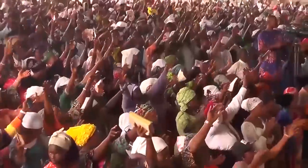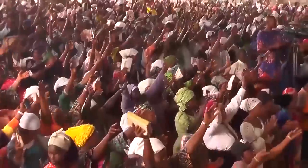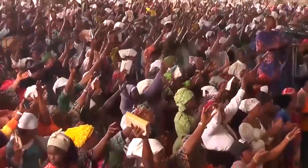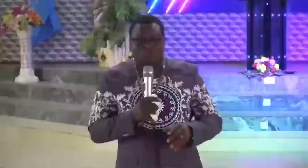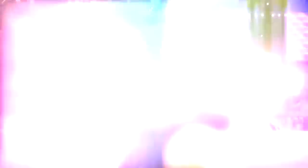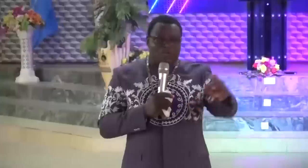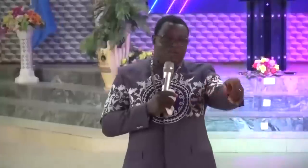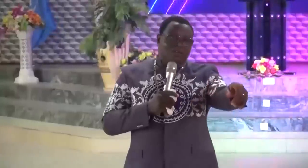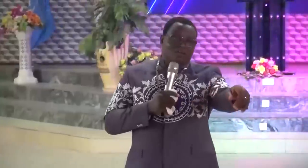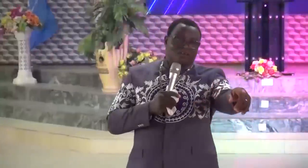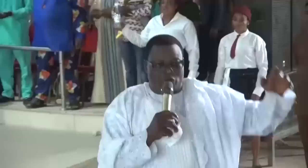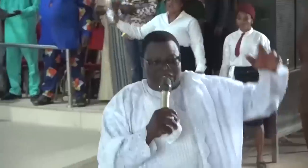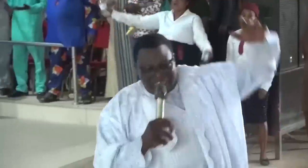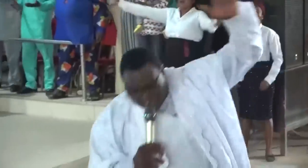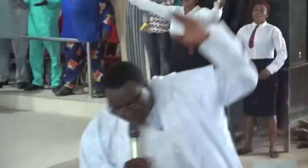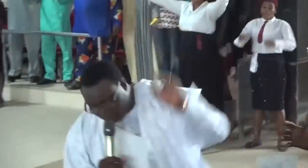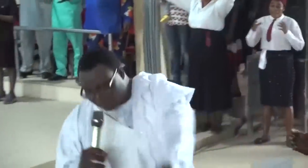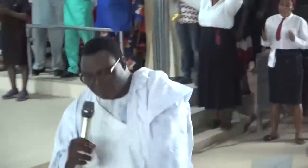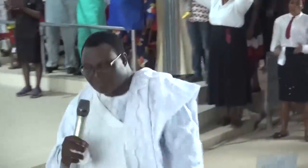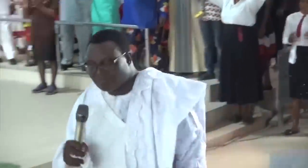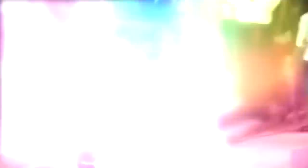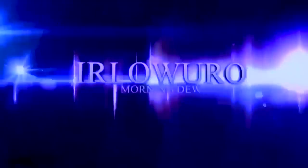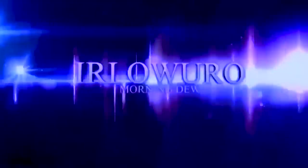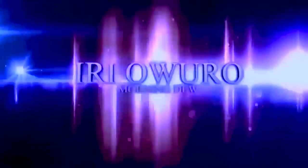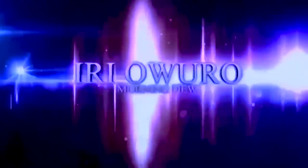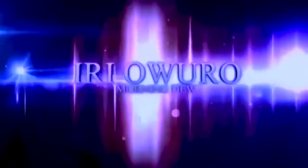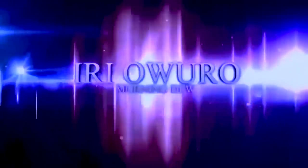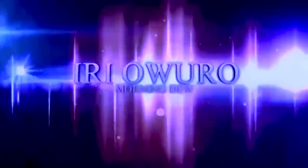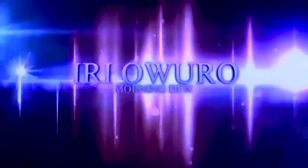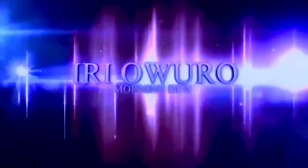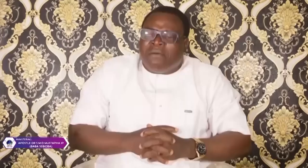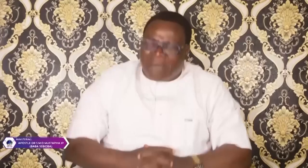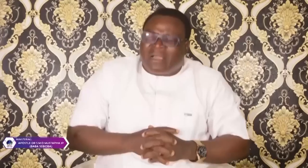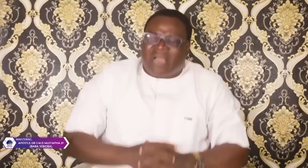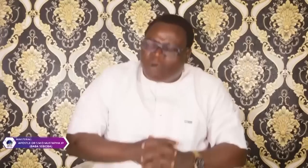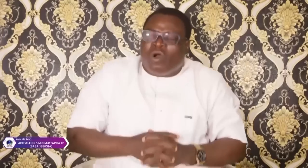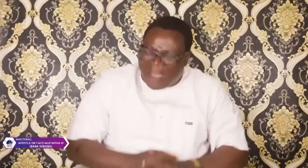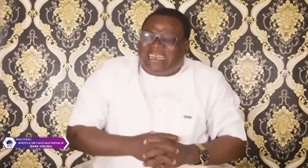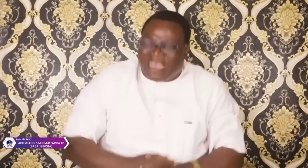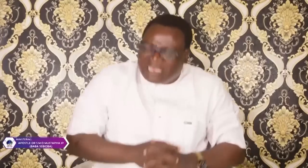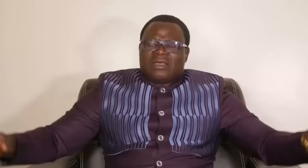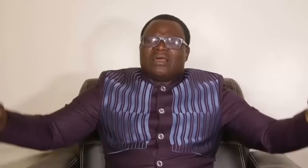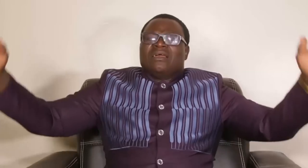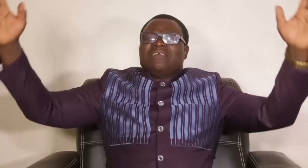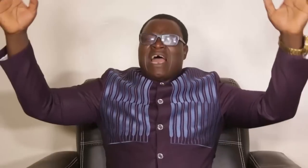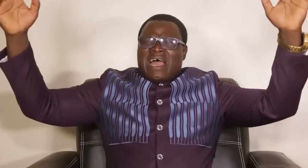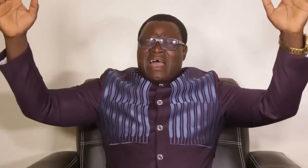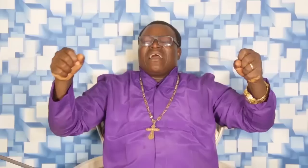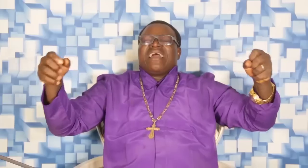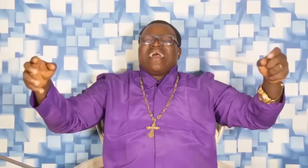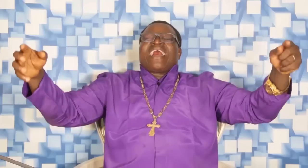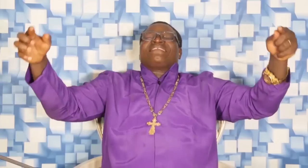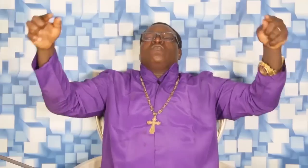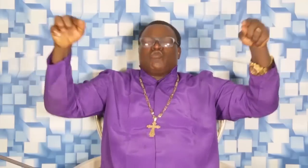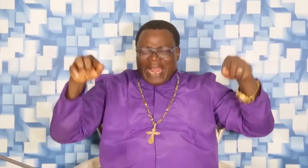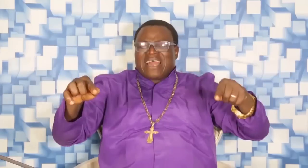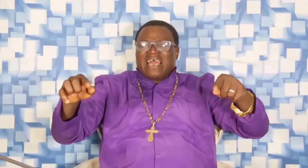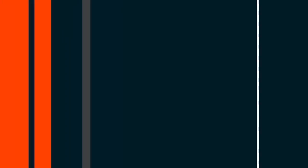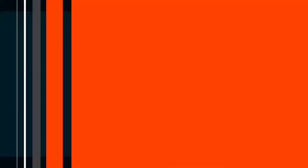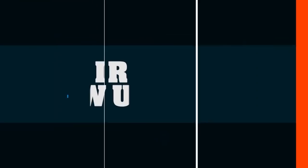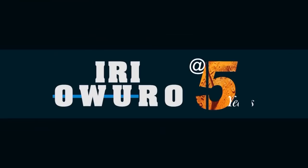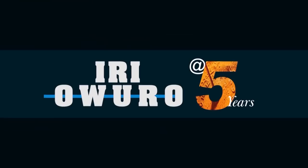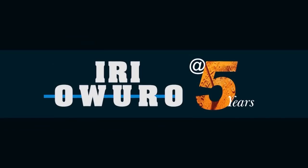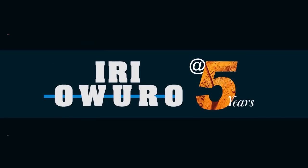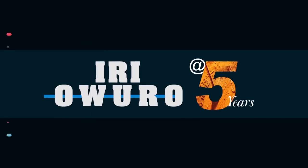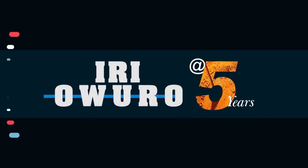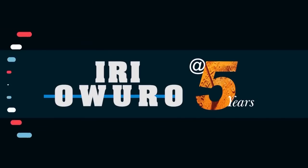Olorun ipe baba se bi oba adupe ire owuro adura ni kutukutu owuro lojojumo o ti